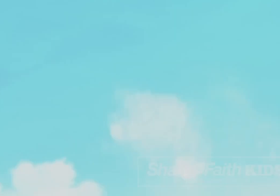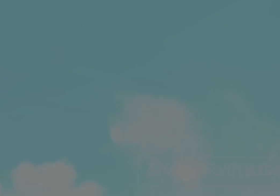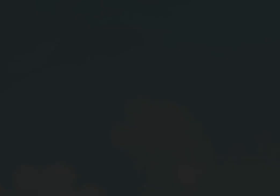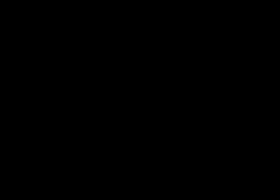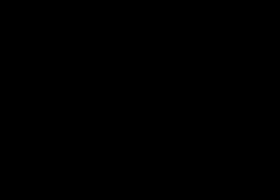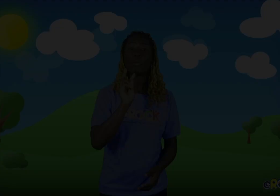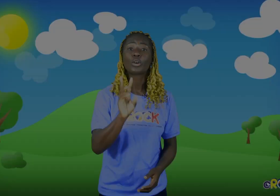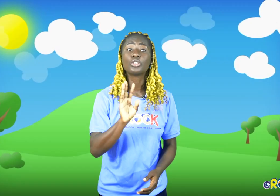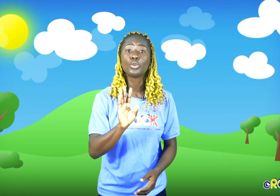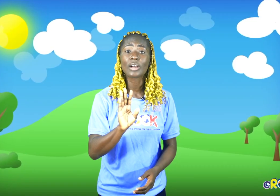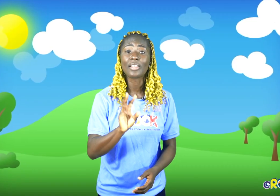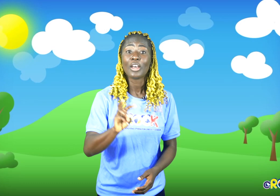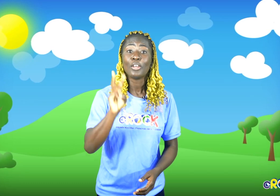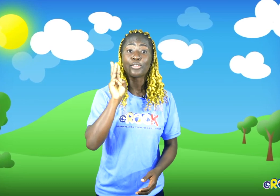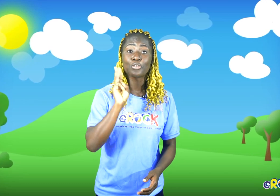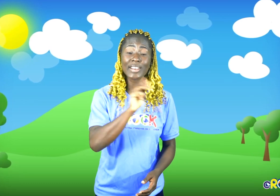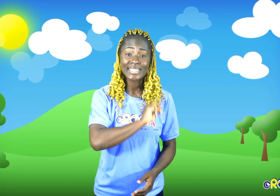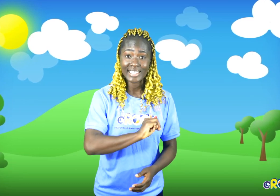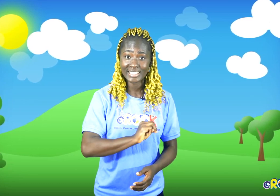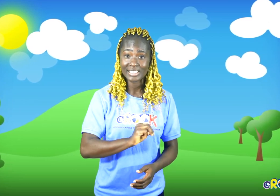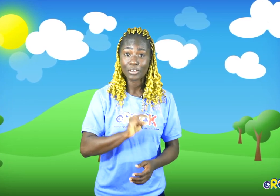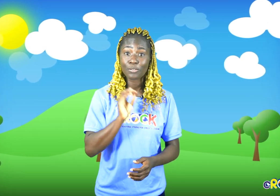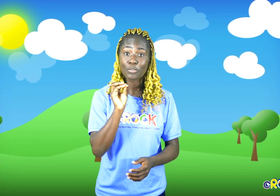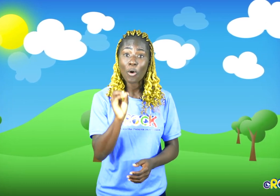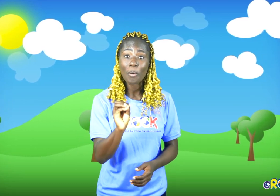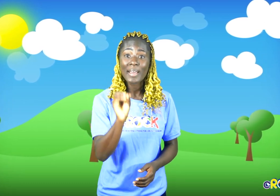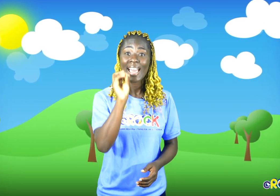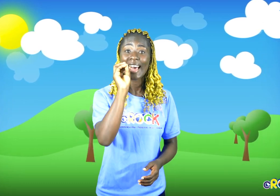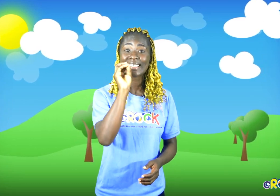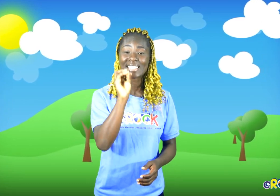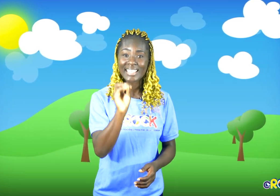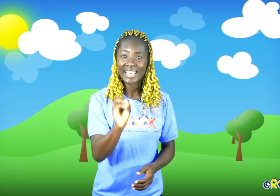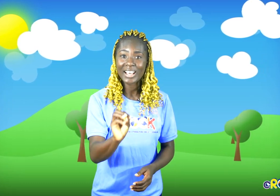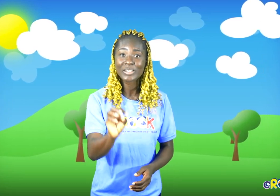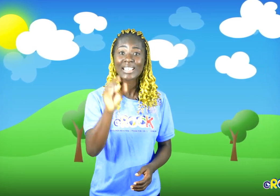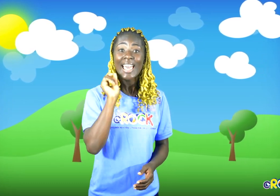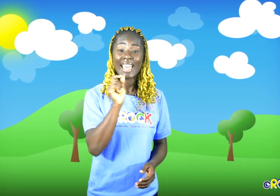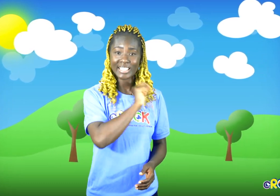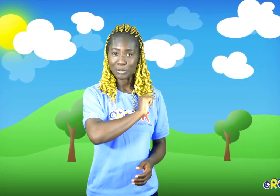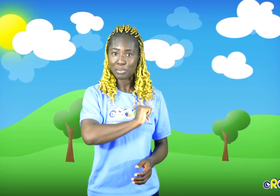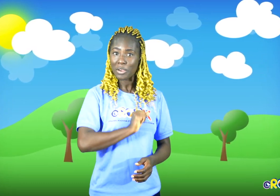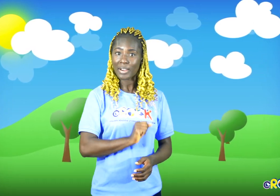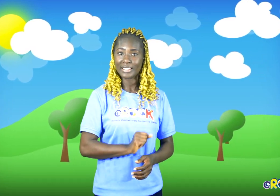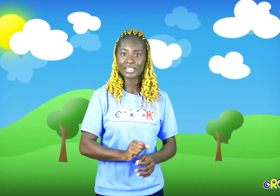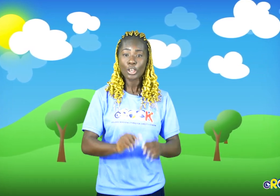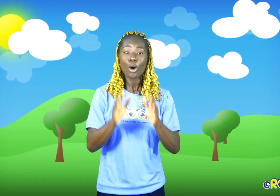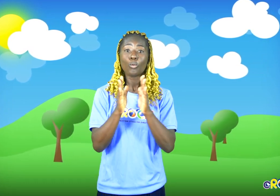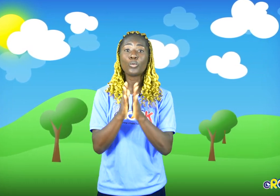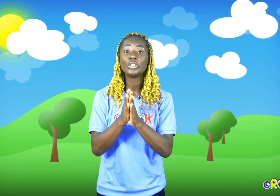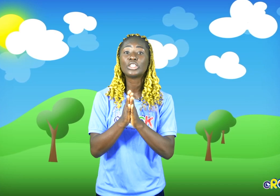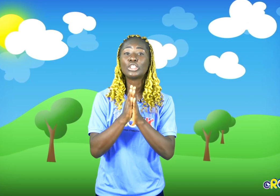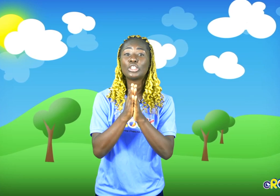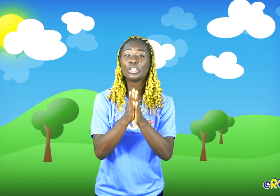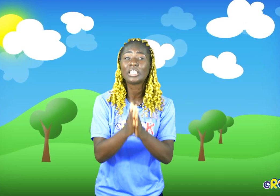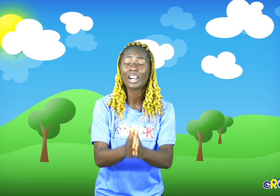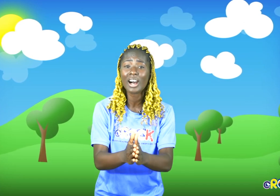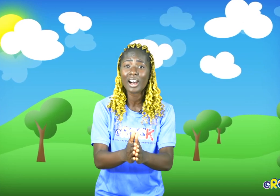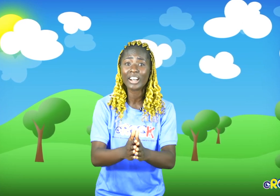word. We're going to look at three things from Ezekiel's experience